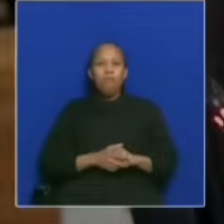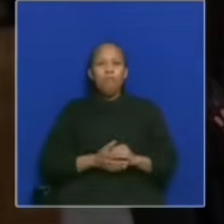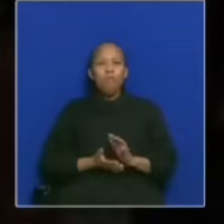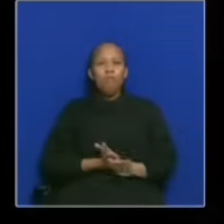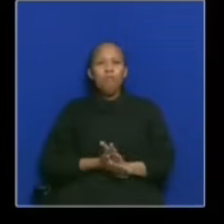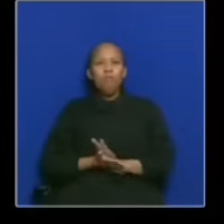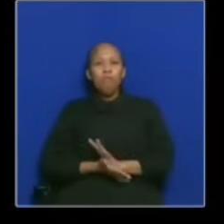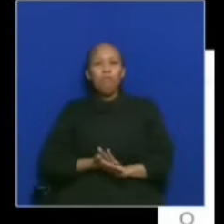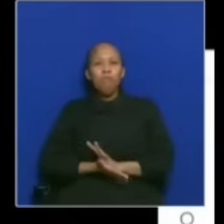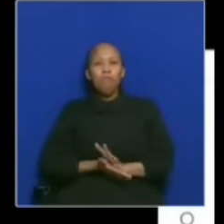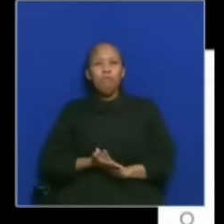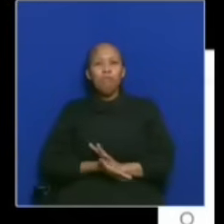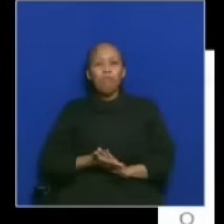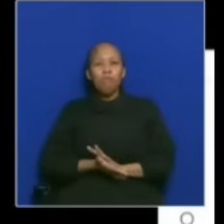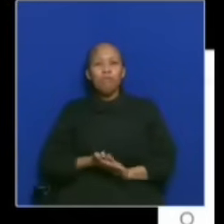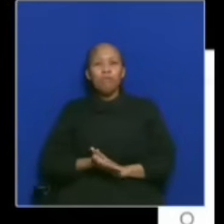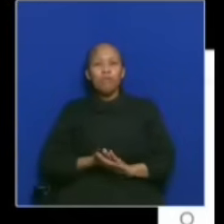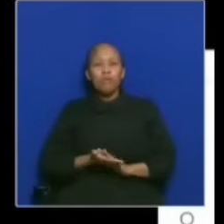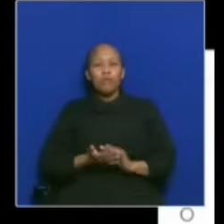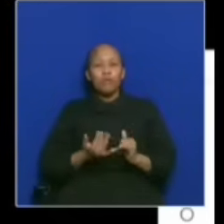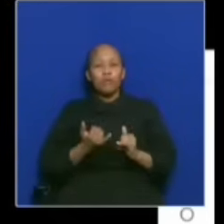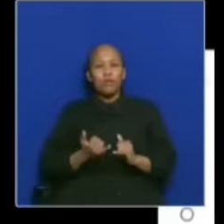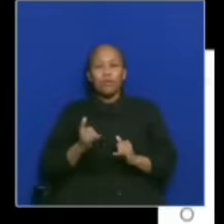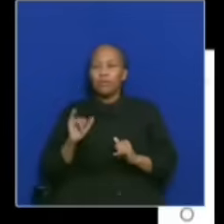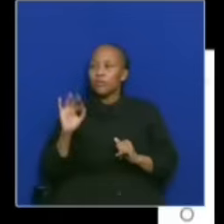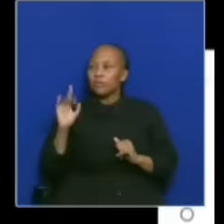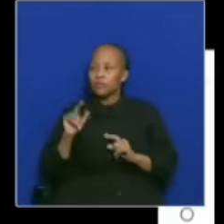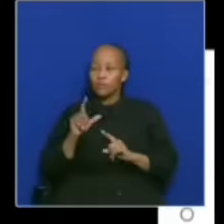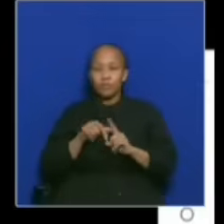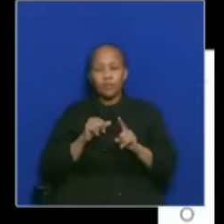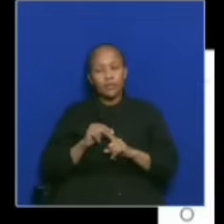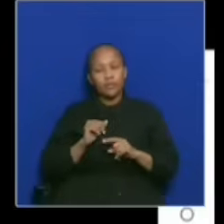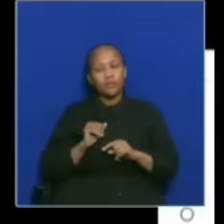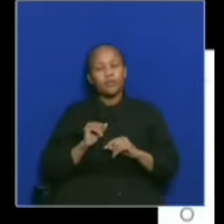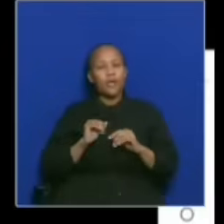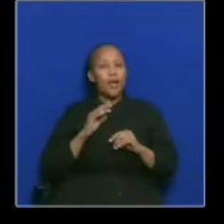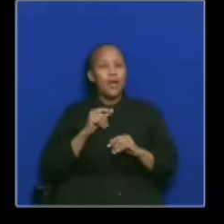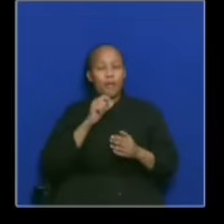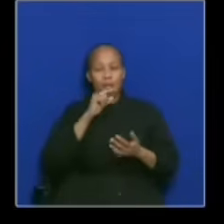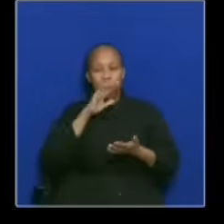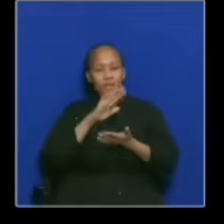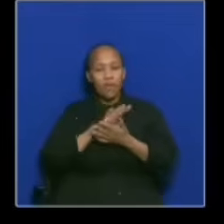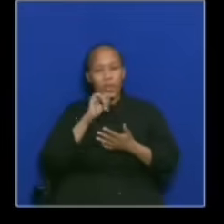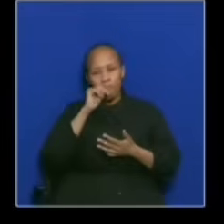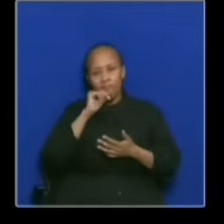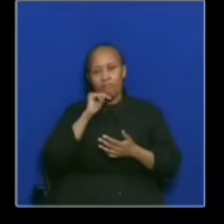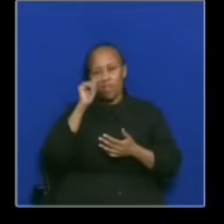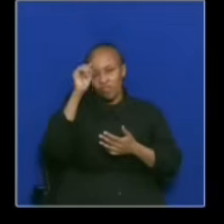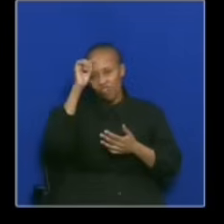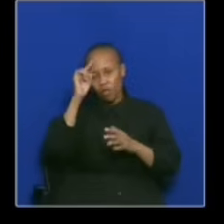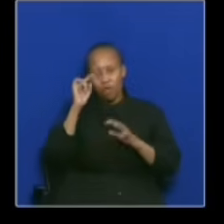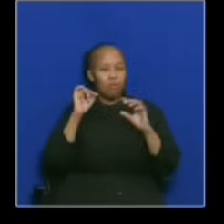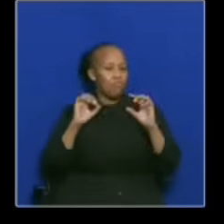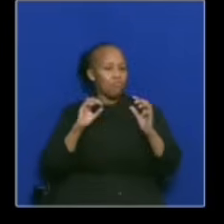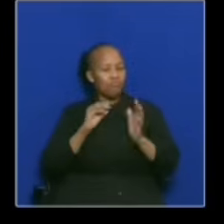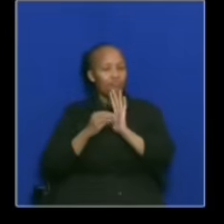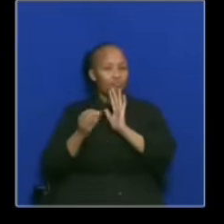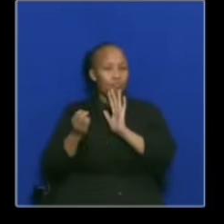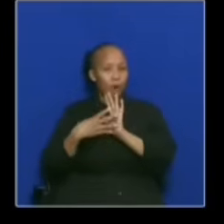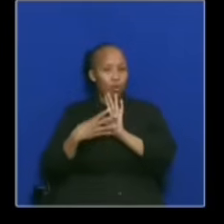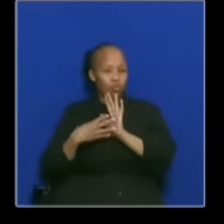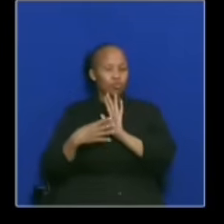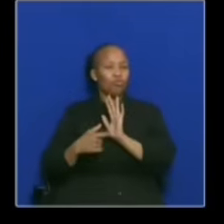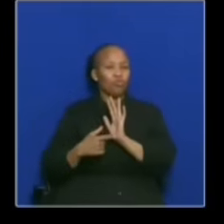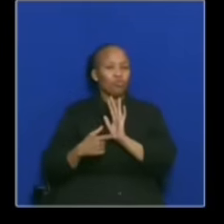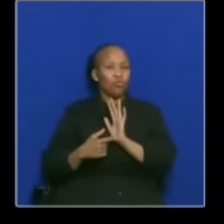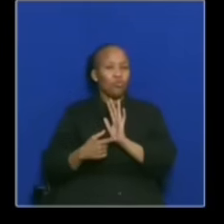posts a happy birthday picture of himself next to a man who is in fact Mr. Ptorius.